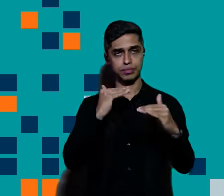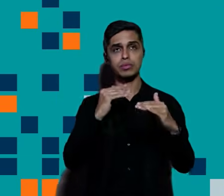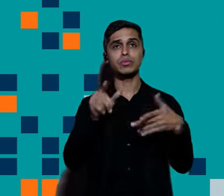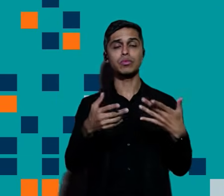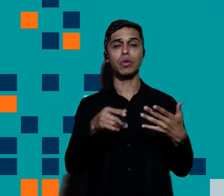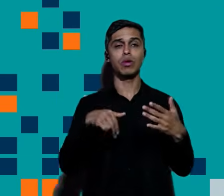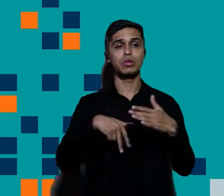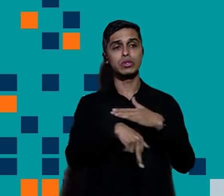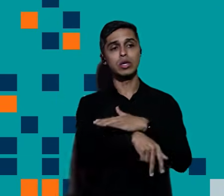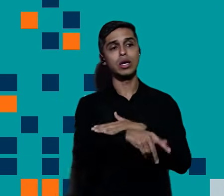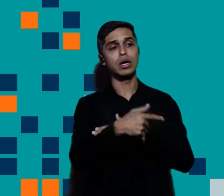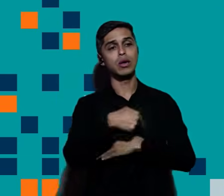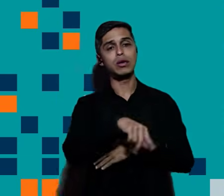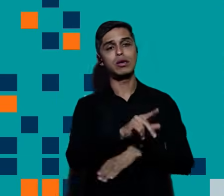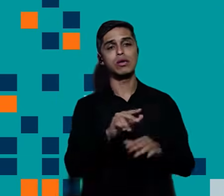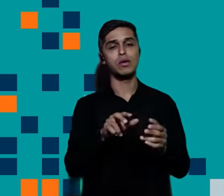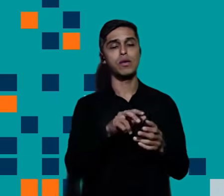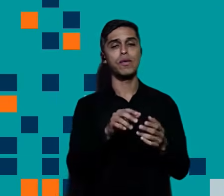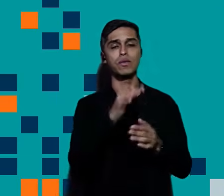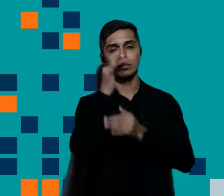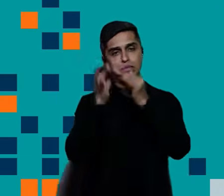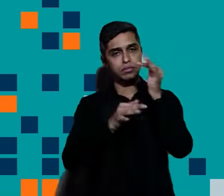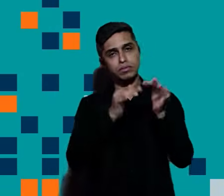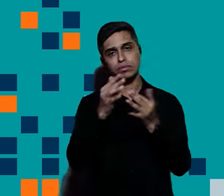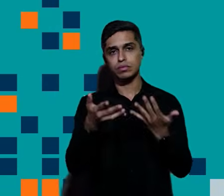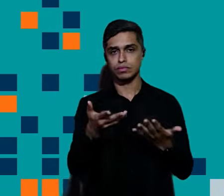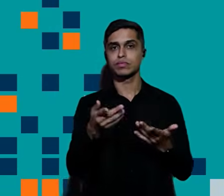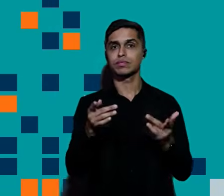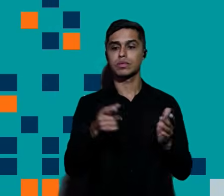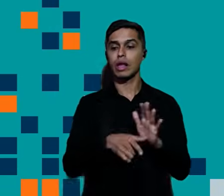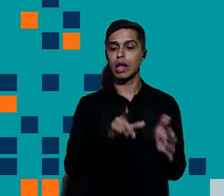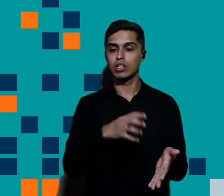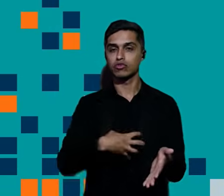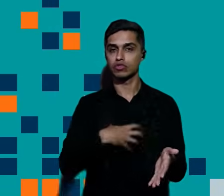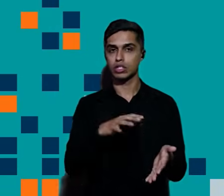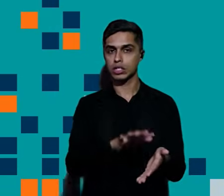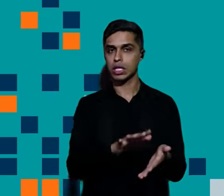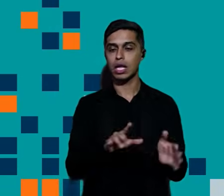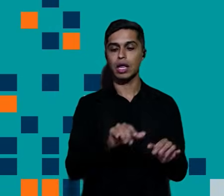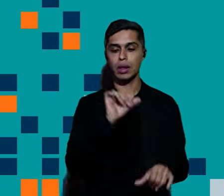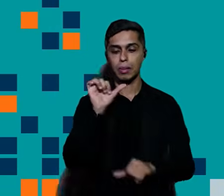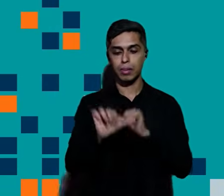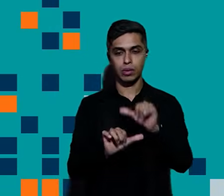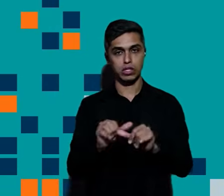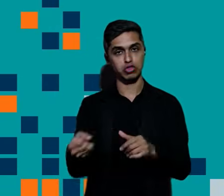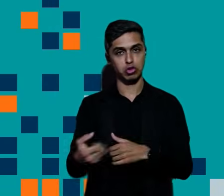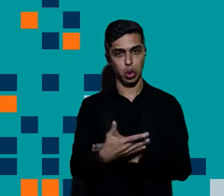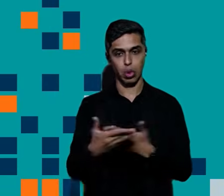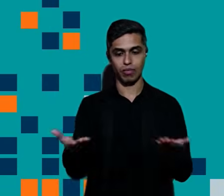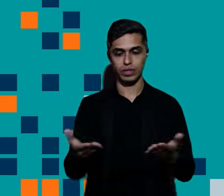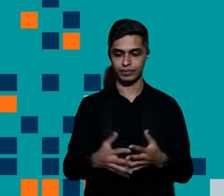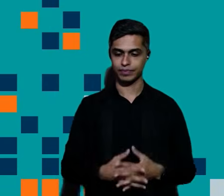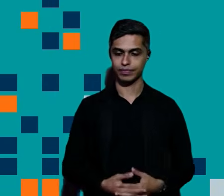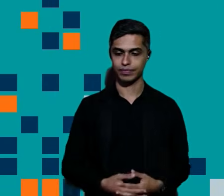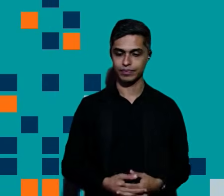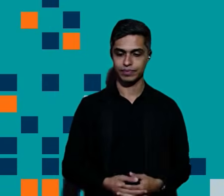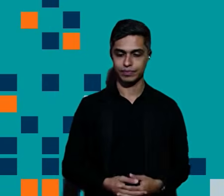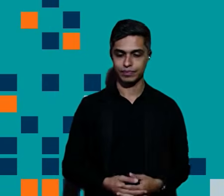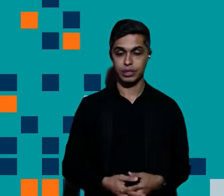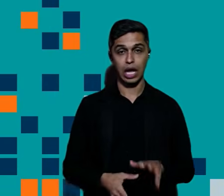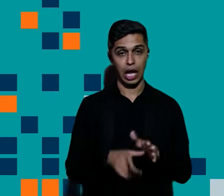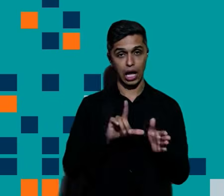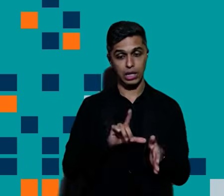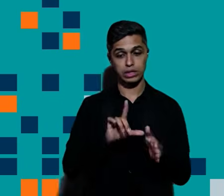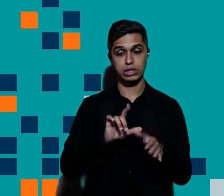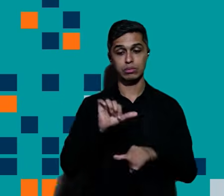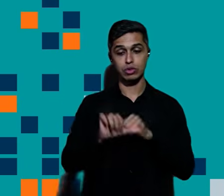it. That's how it was. This is the new area. But you'll notice that the path isn't straight.